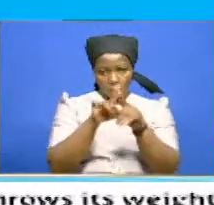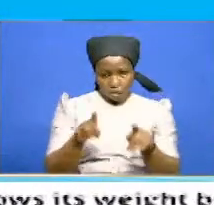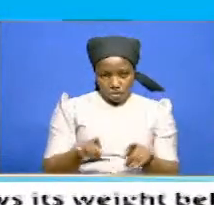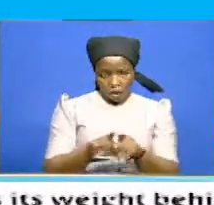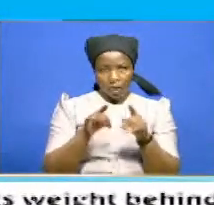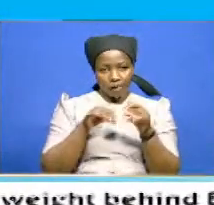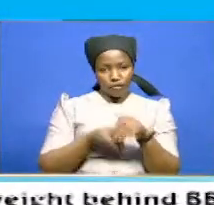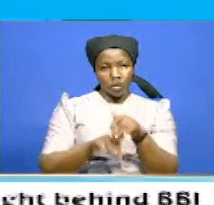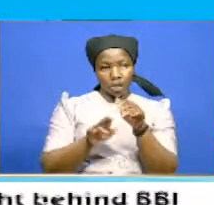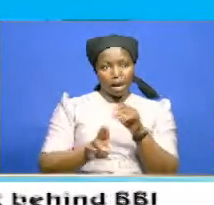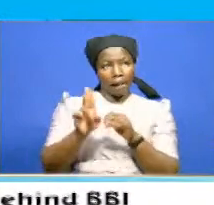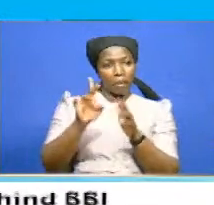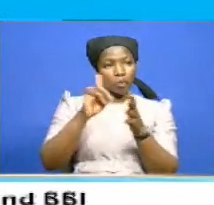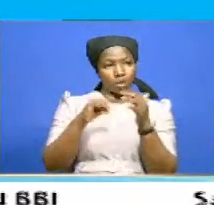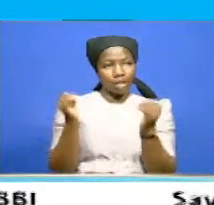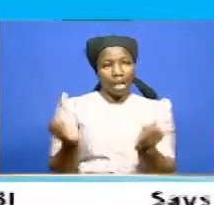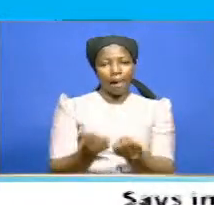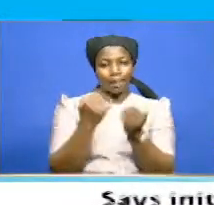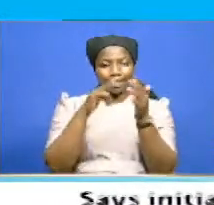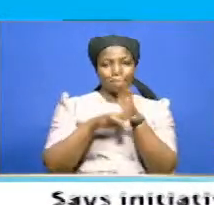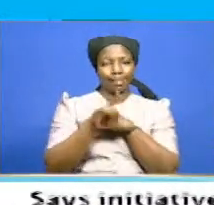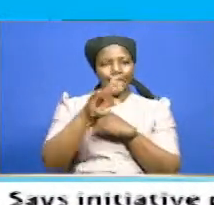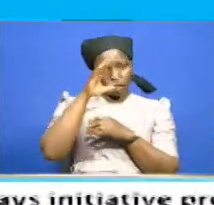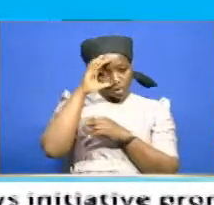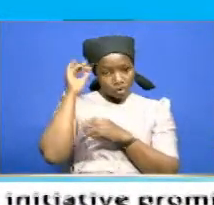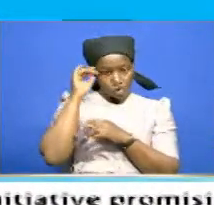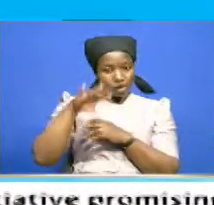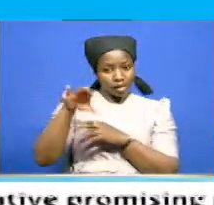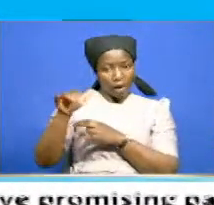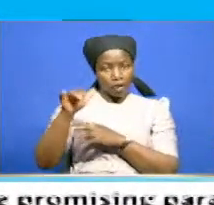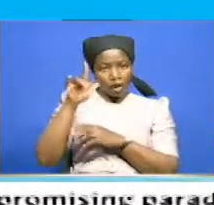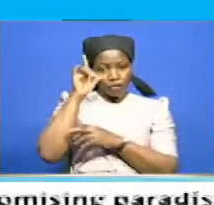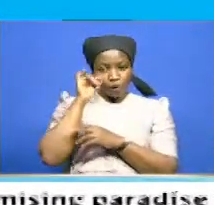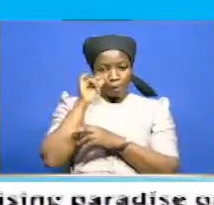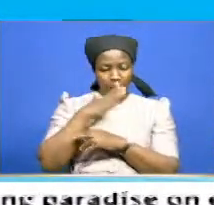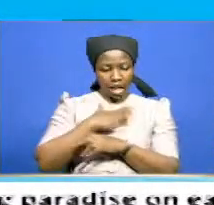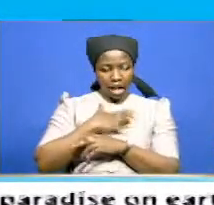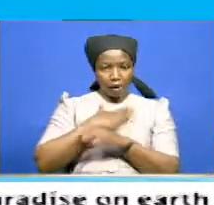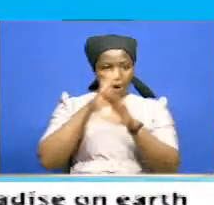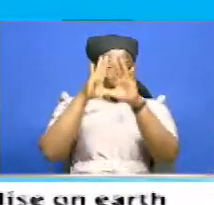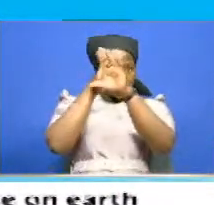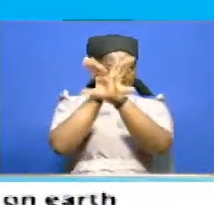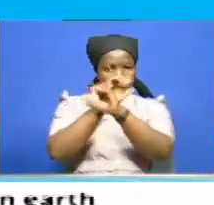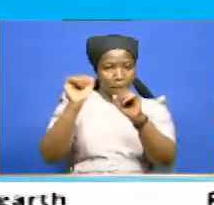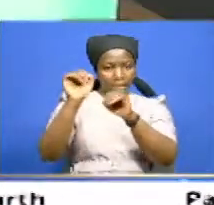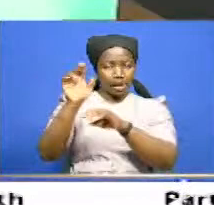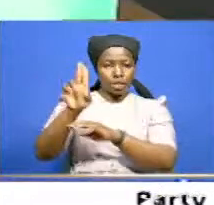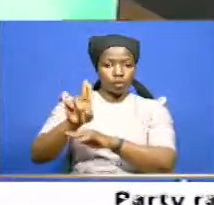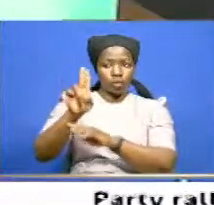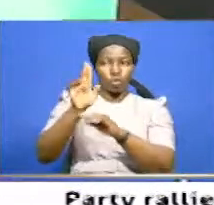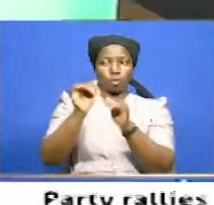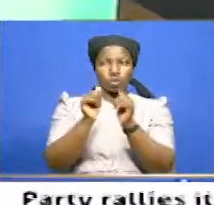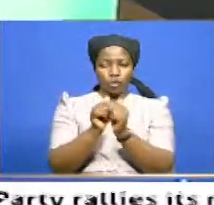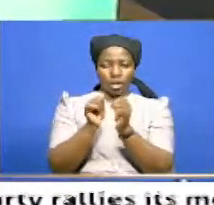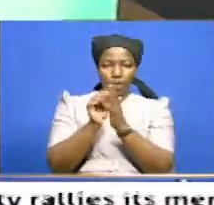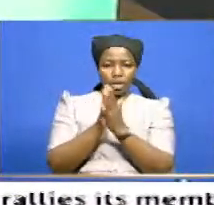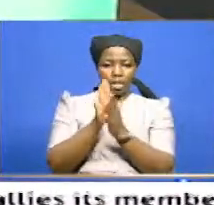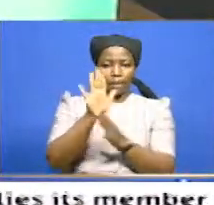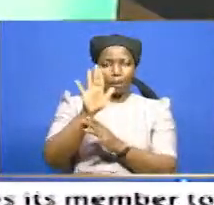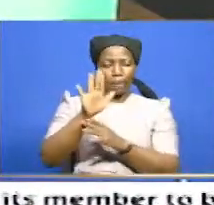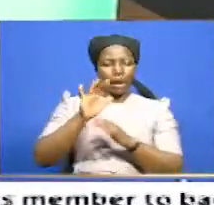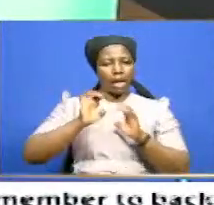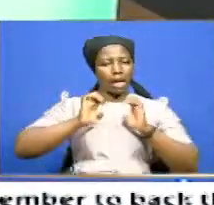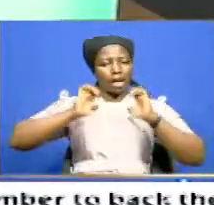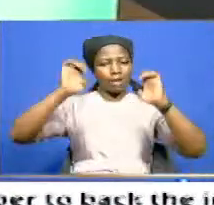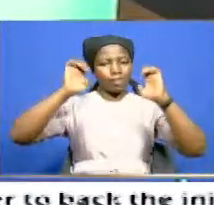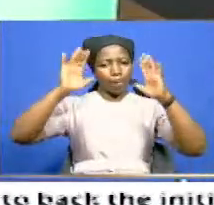tabs of what's happening in the coastal city of Mombasa, where President Uhuru Kenyatta and his Ethiopian